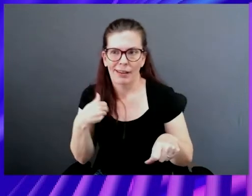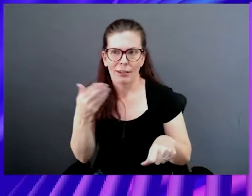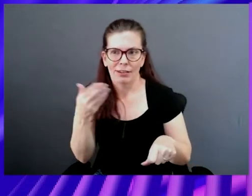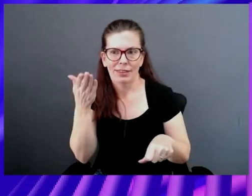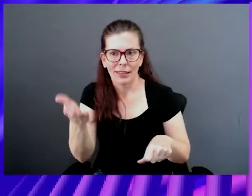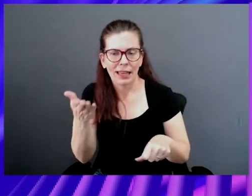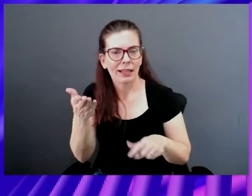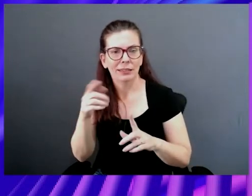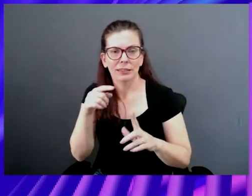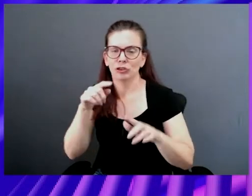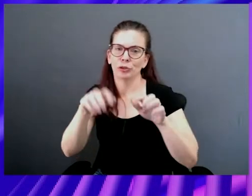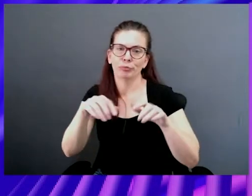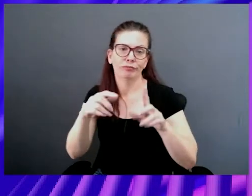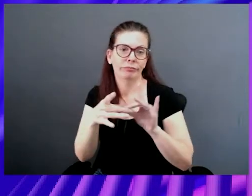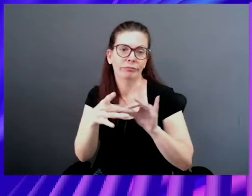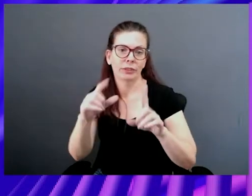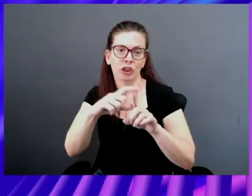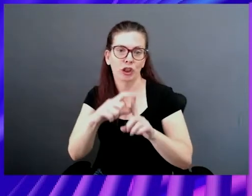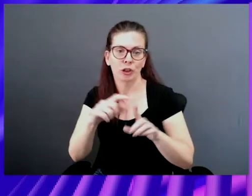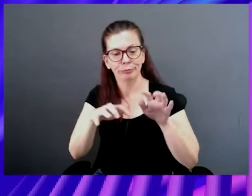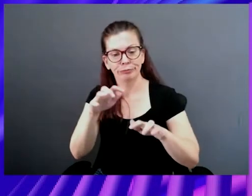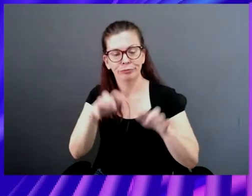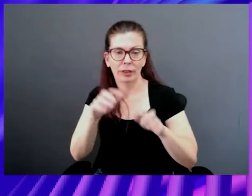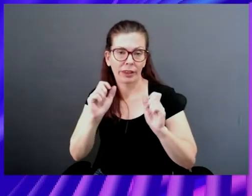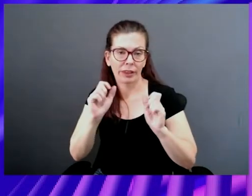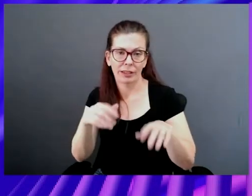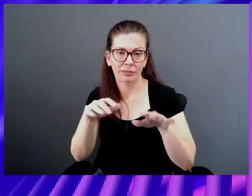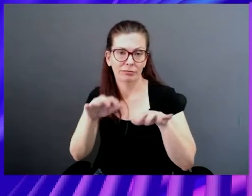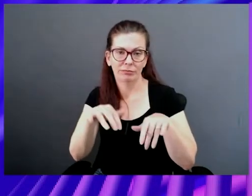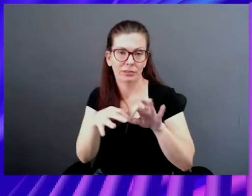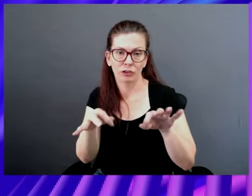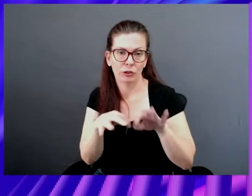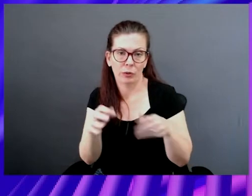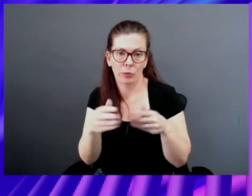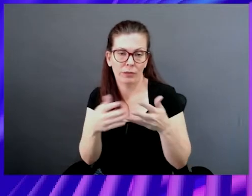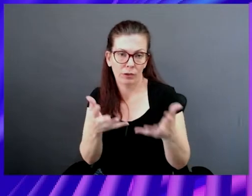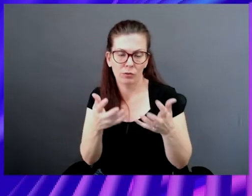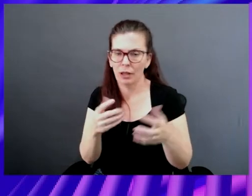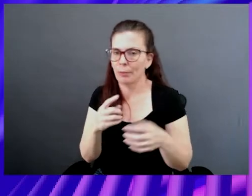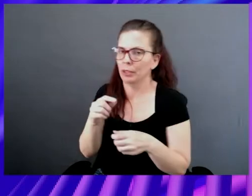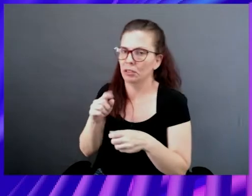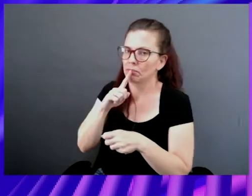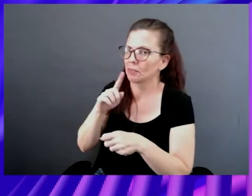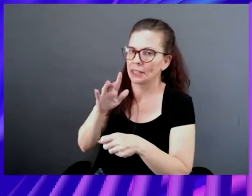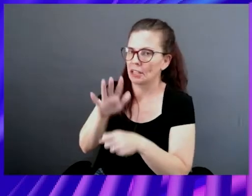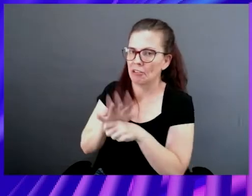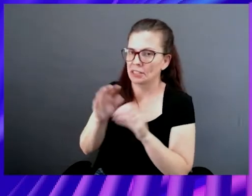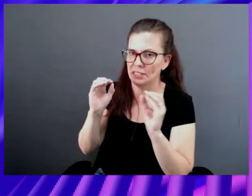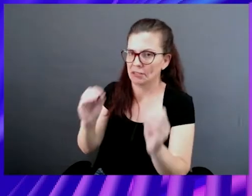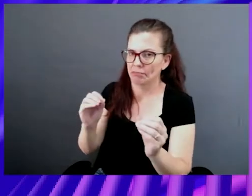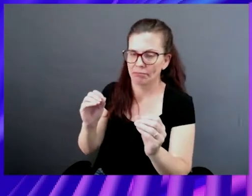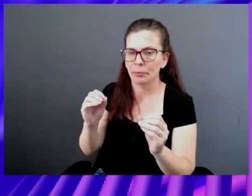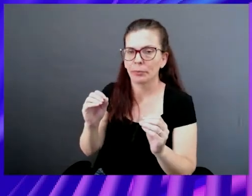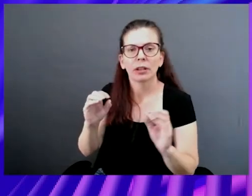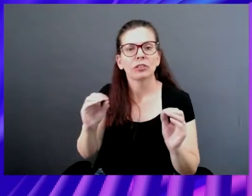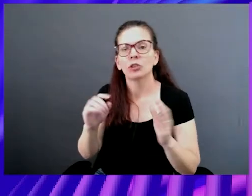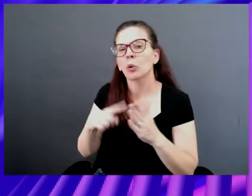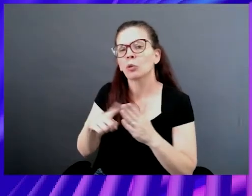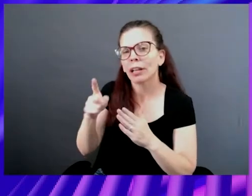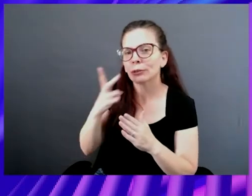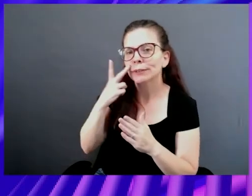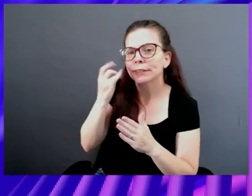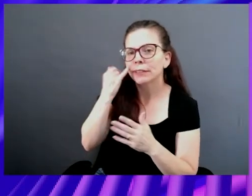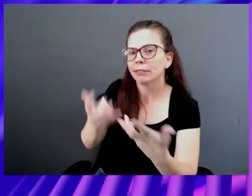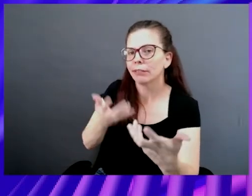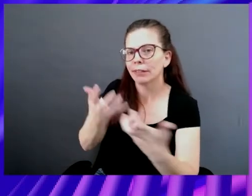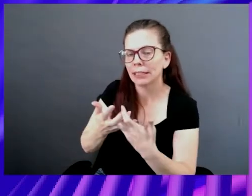and the customer could type whatever string they want. But there's no guarantee that it's actually there's no checking on that. So we have